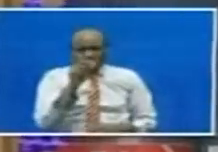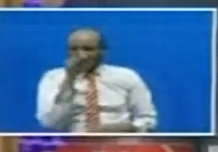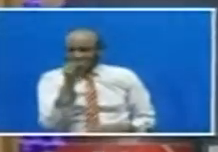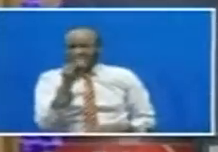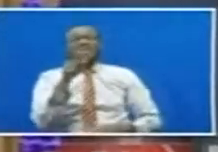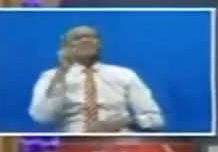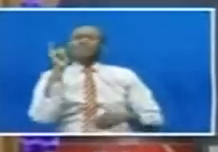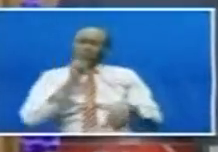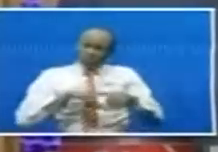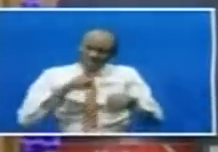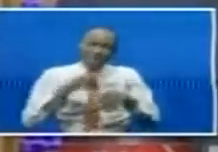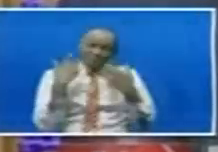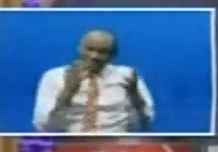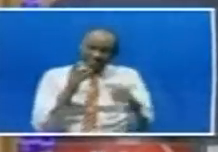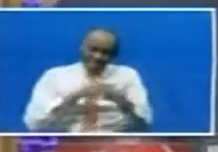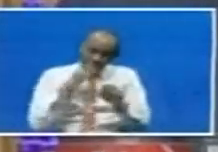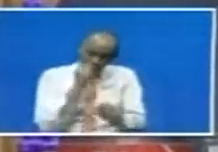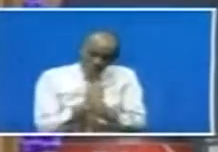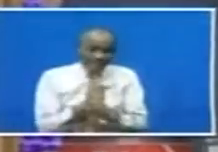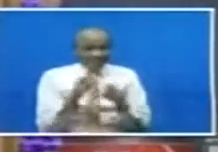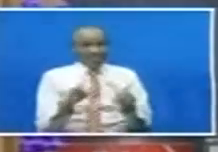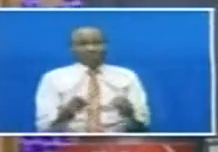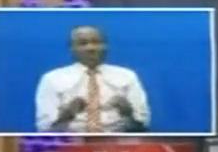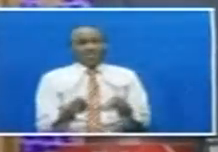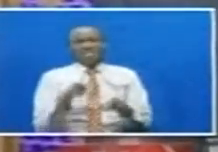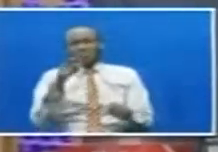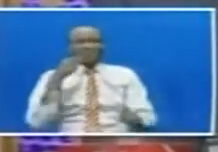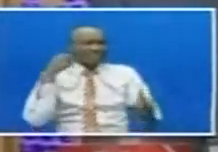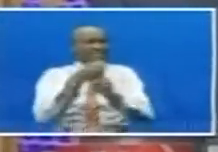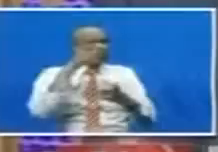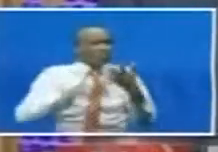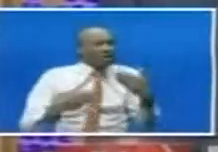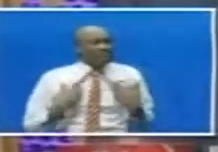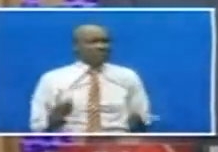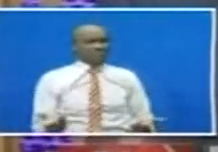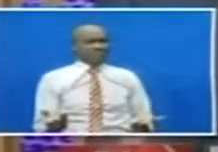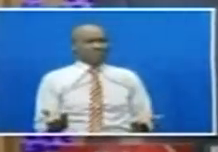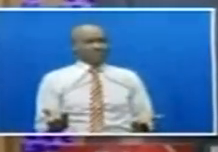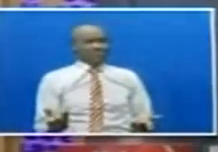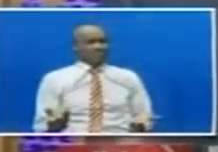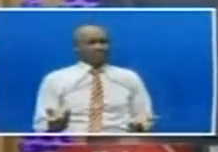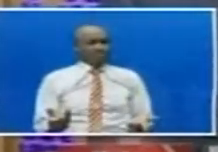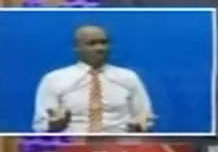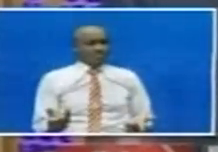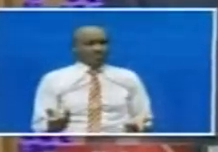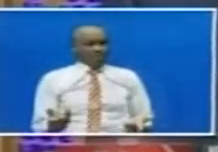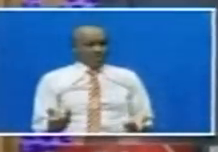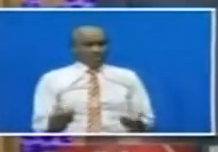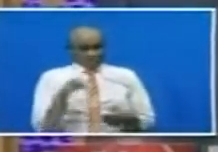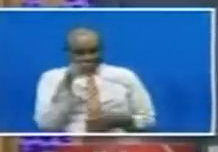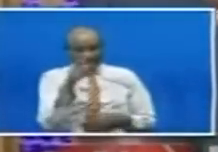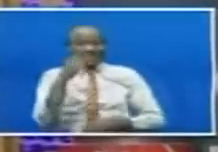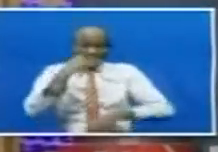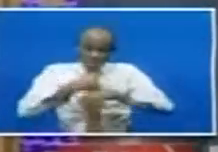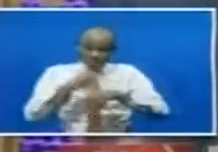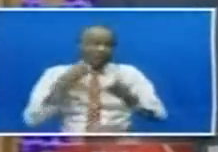day, when I do bottom lining, what impact are you having in that institution